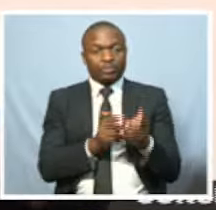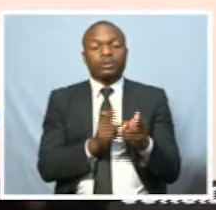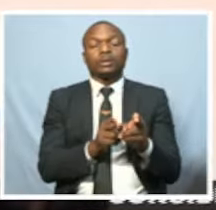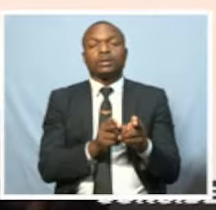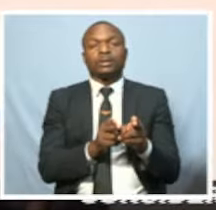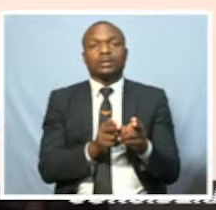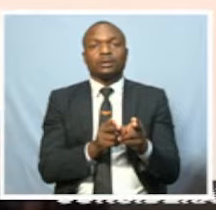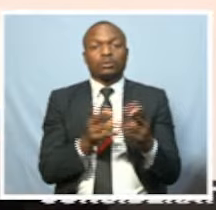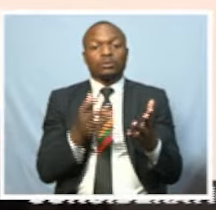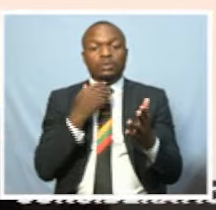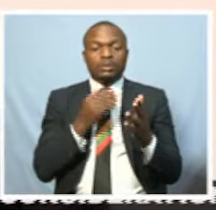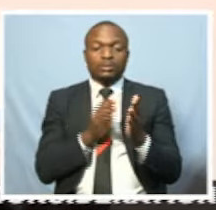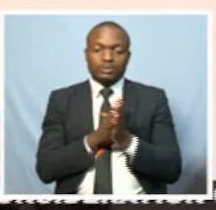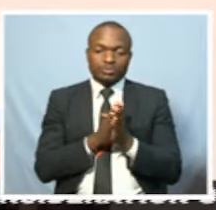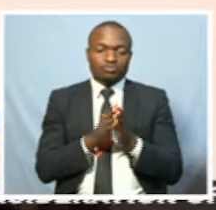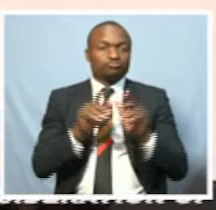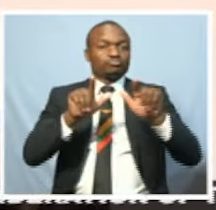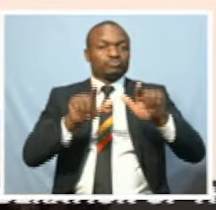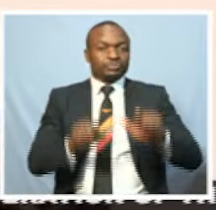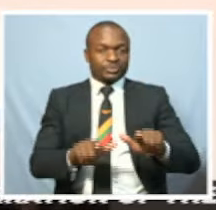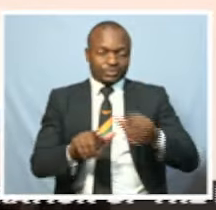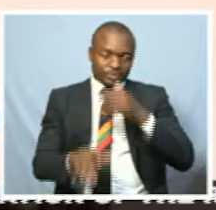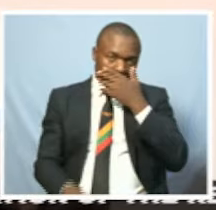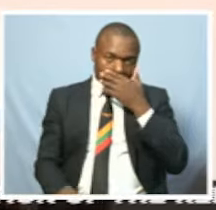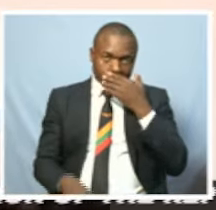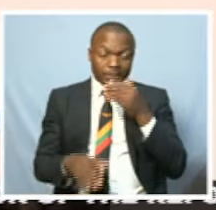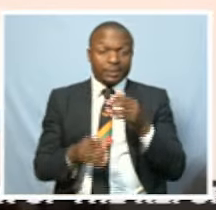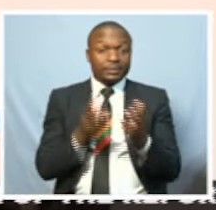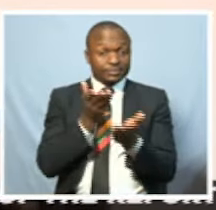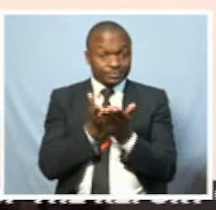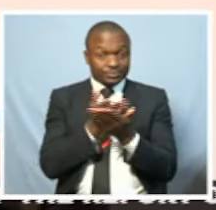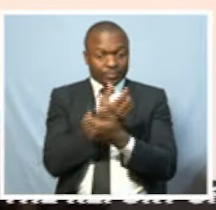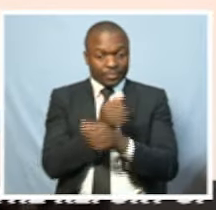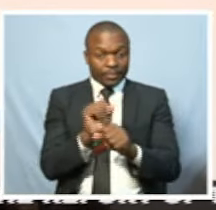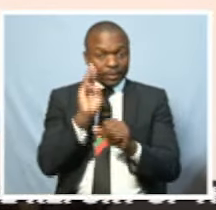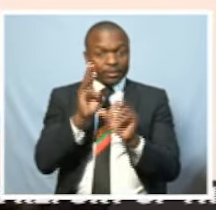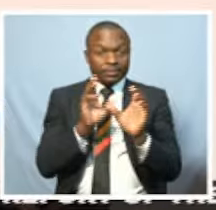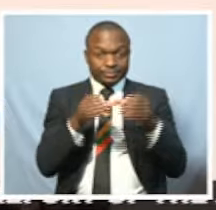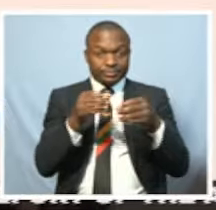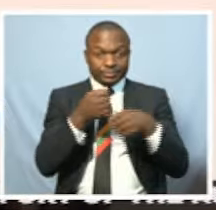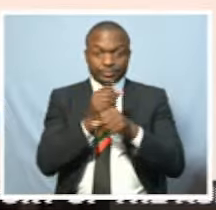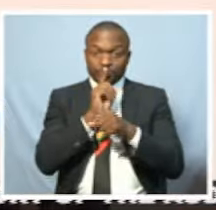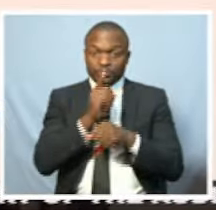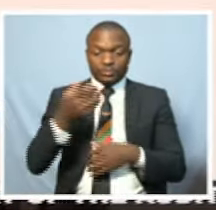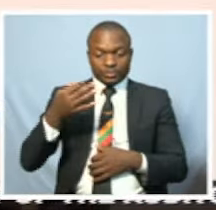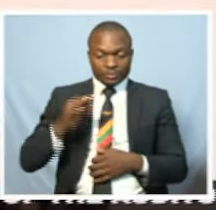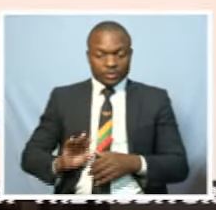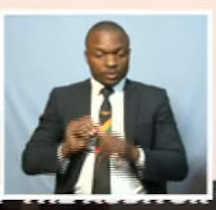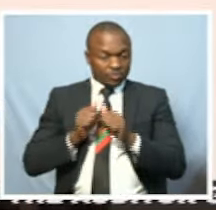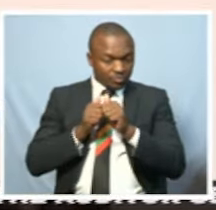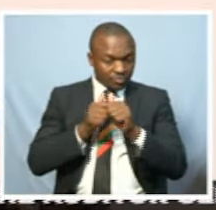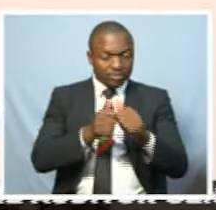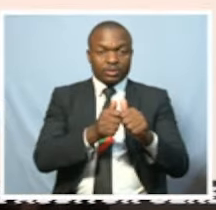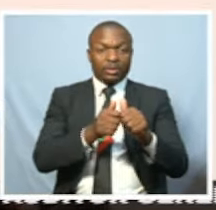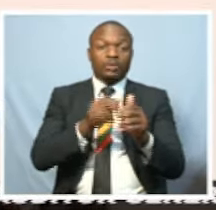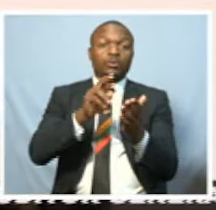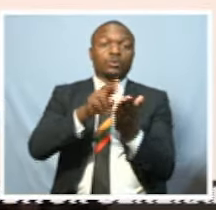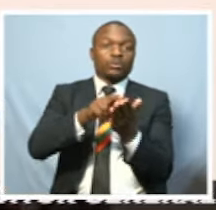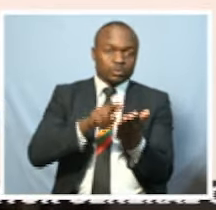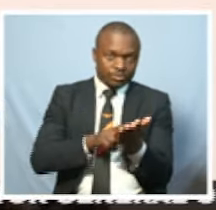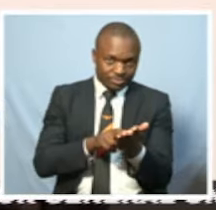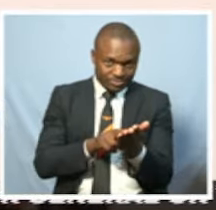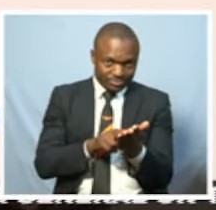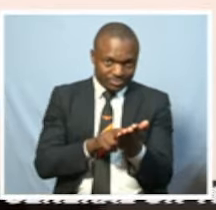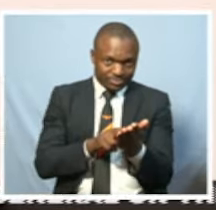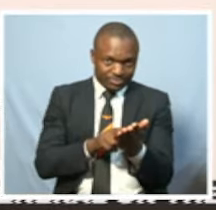still poor. Remedial measure. The Council will ensure that beneficiaries adhere to terms and